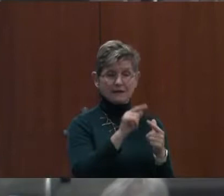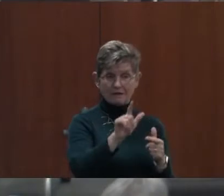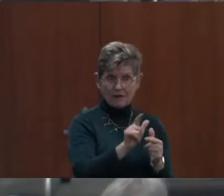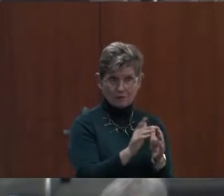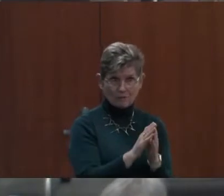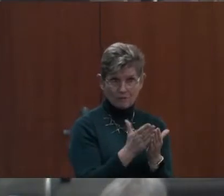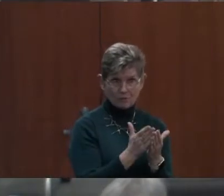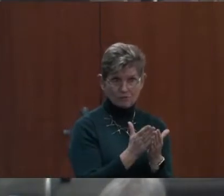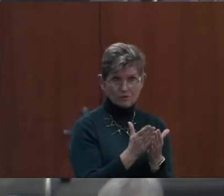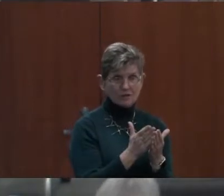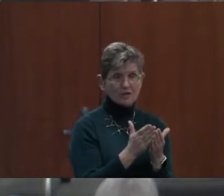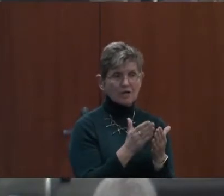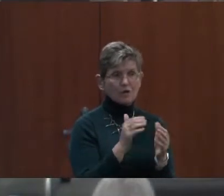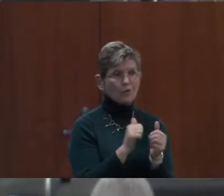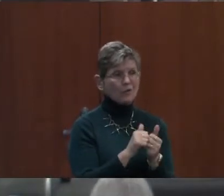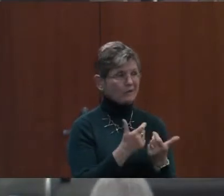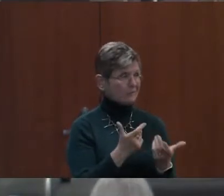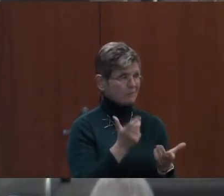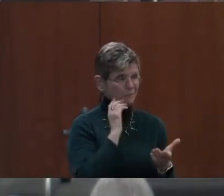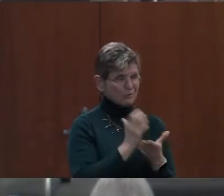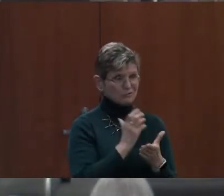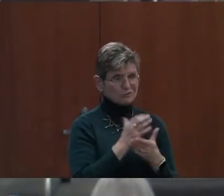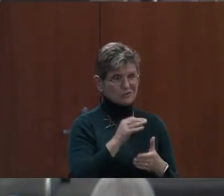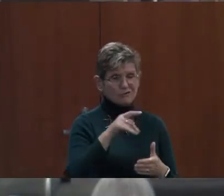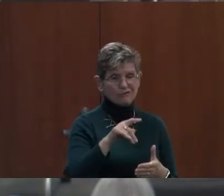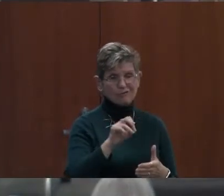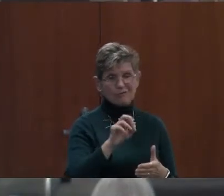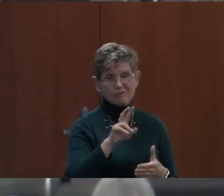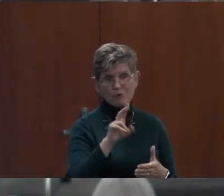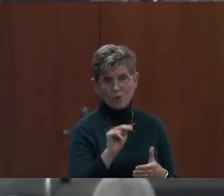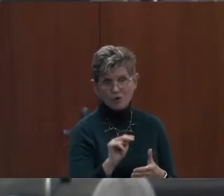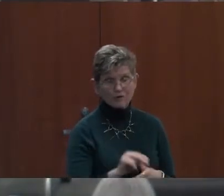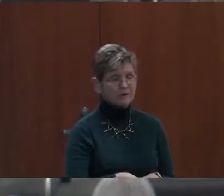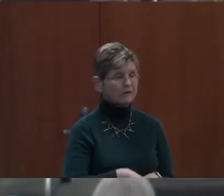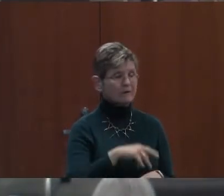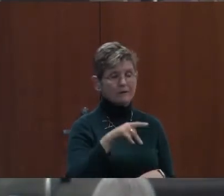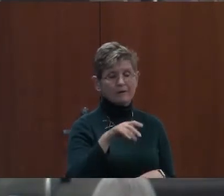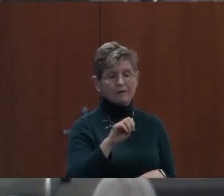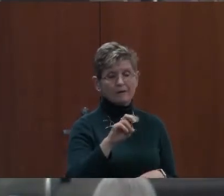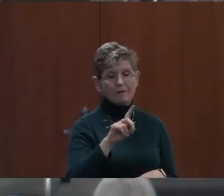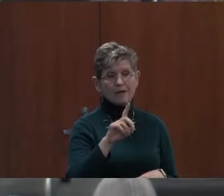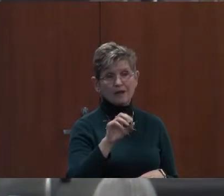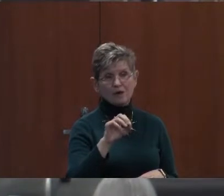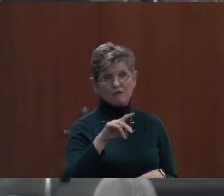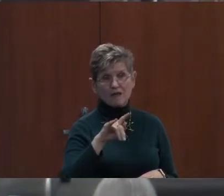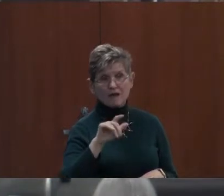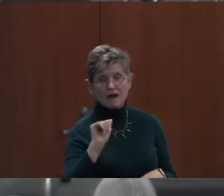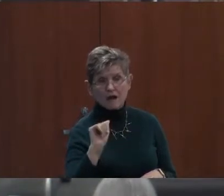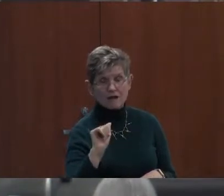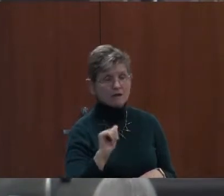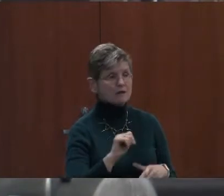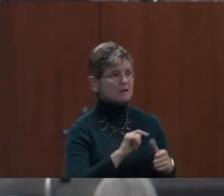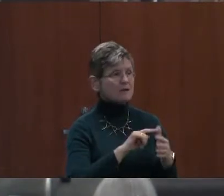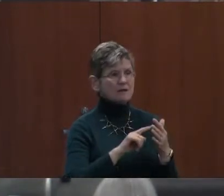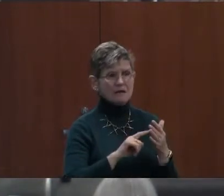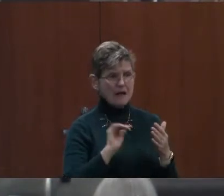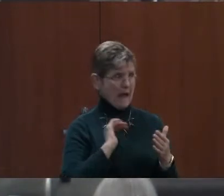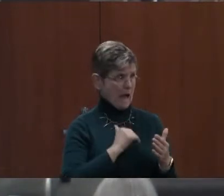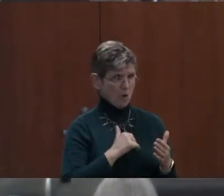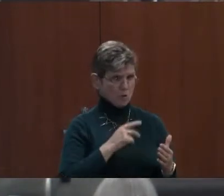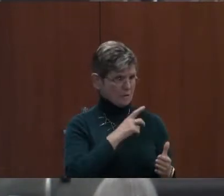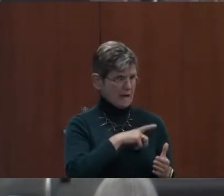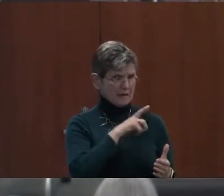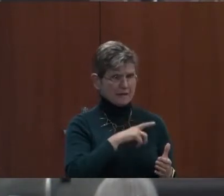books with their graphic depictions of pornography and stories that give accounts of pedophilia as positive experiences. It's to the point that our very own delegate, Dr. Brenda Cham,